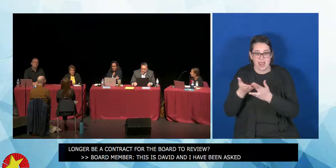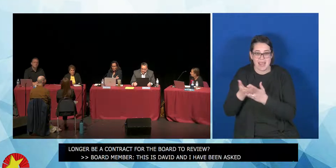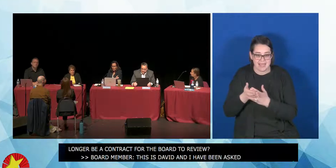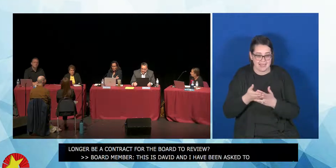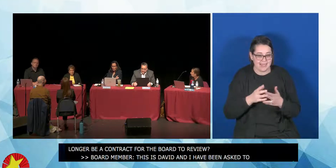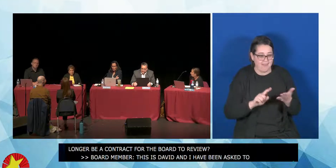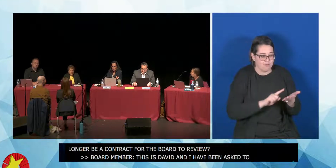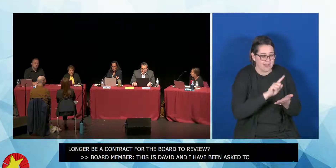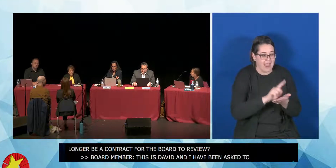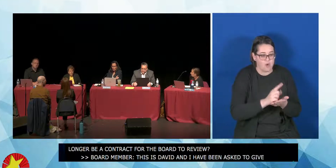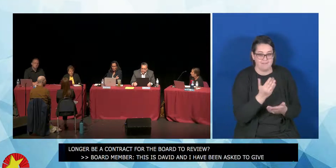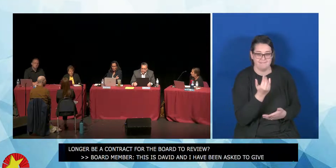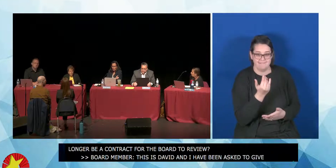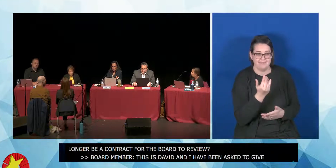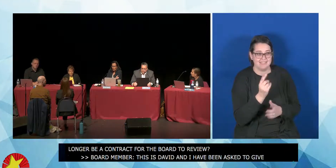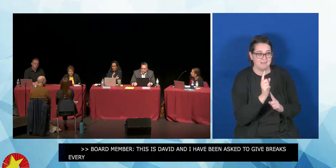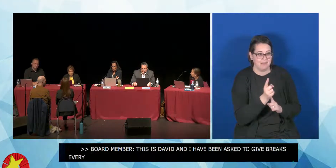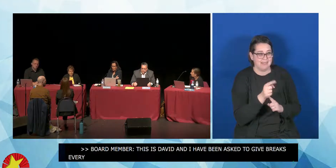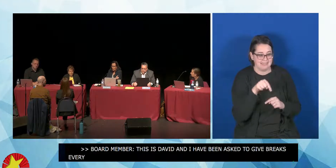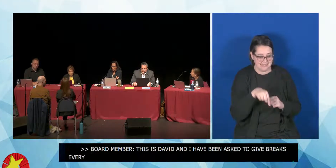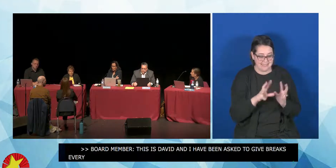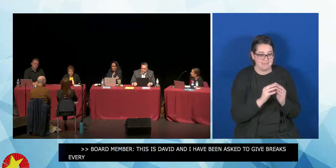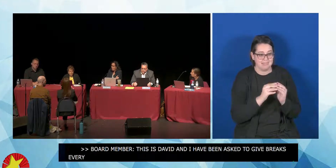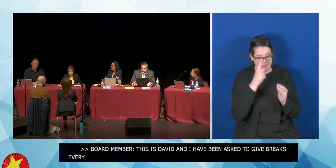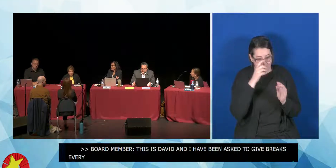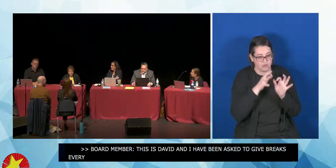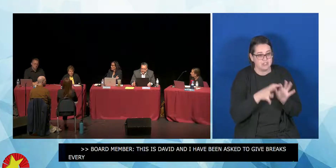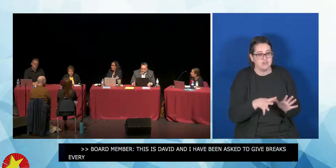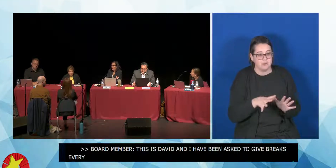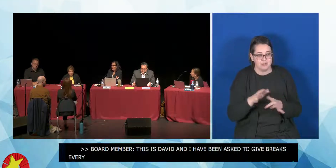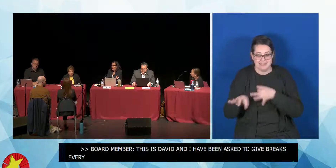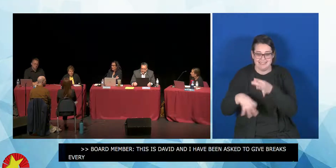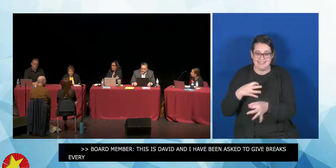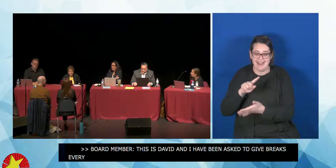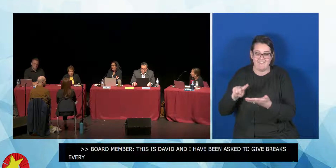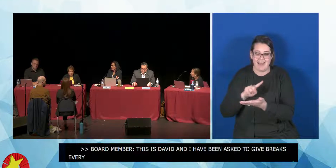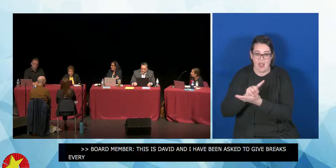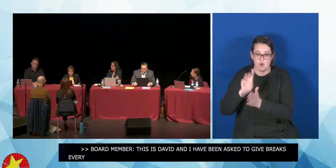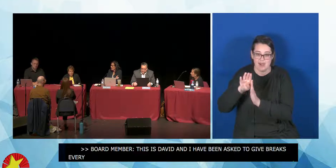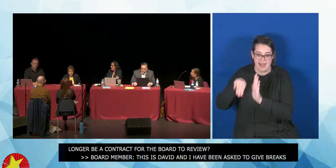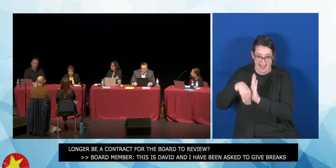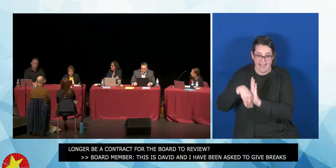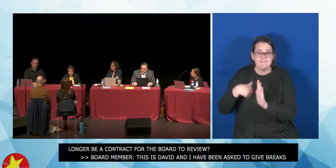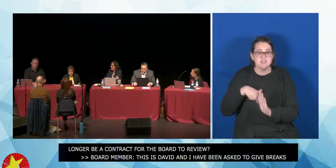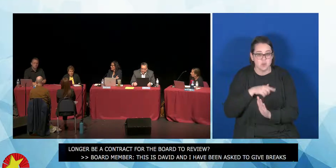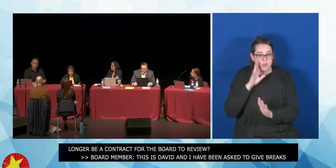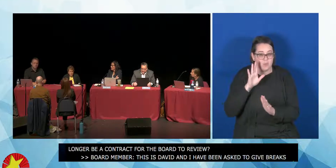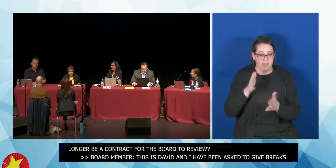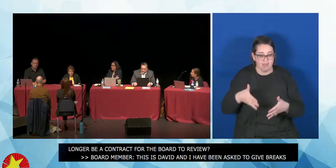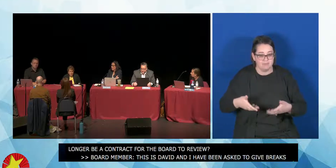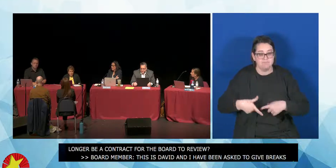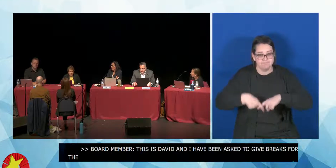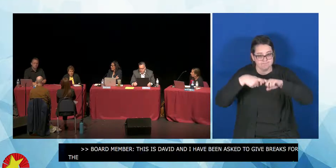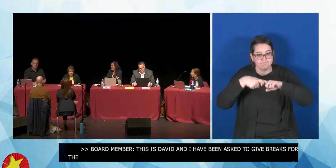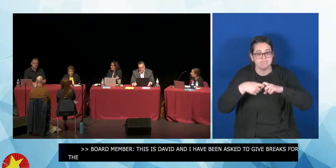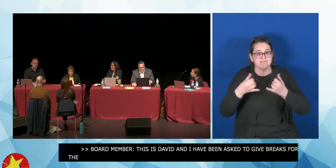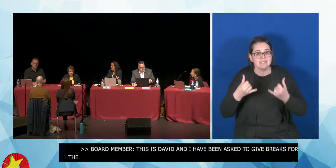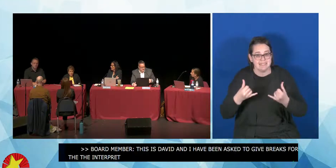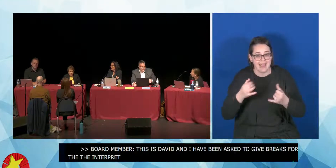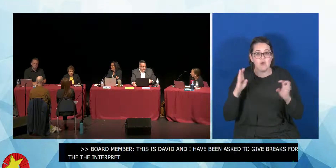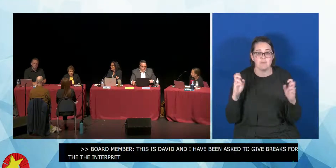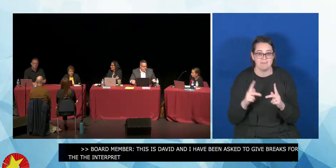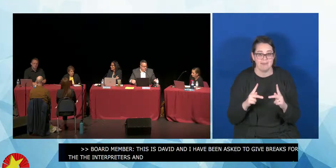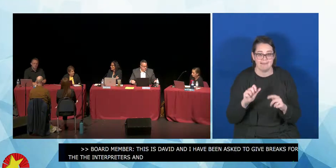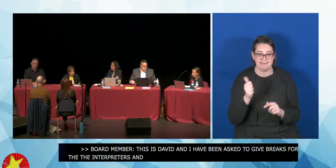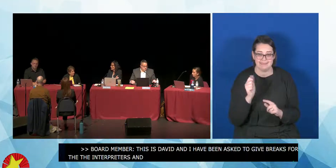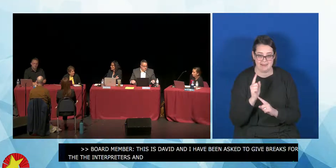instead of every hour and a half for the interpreters. So we're going to take that break now. So we'll be back in 10 minutes.